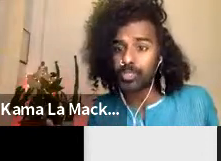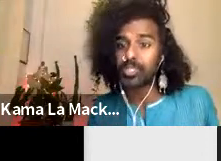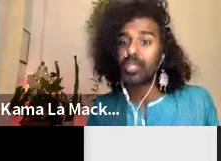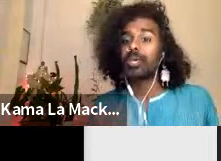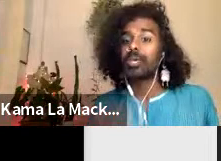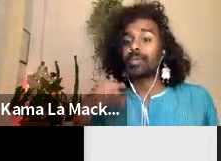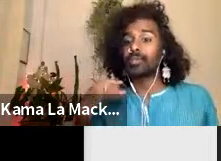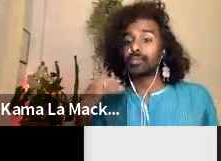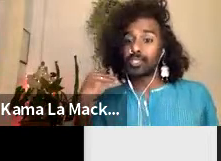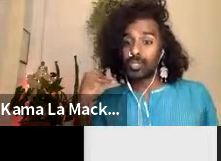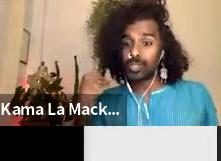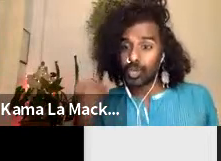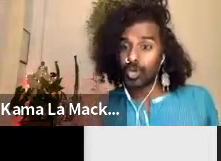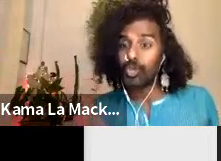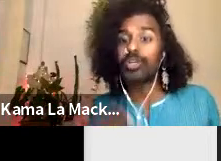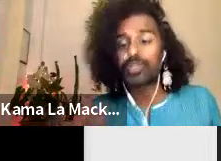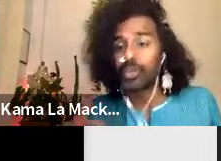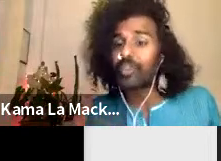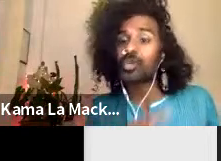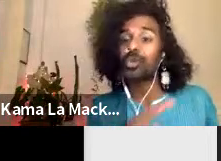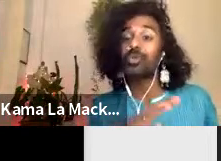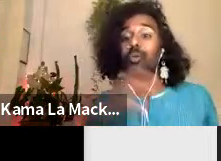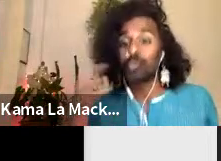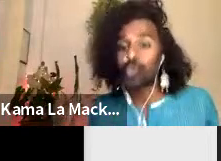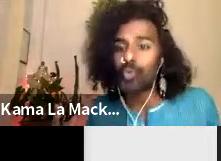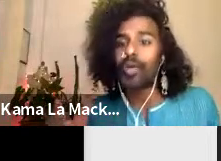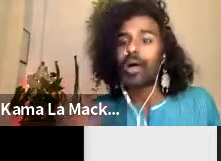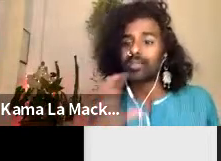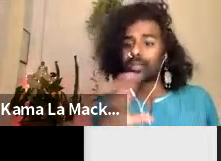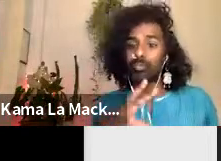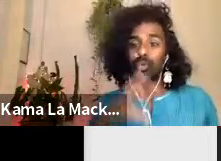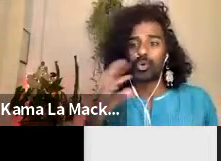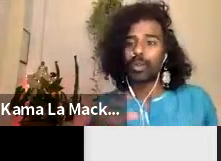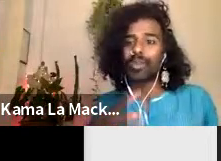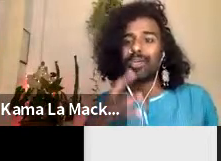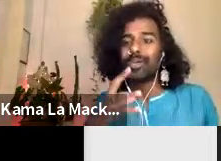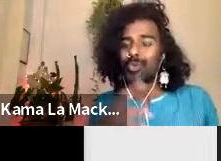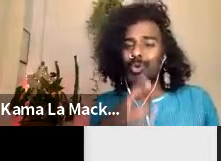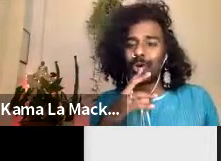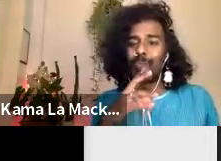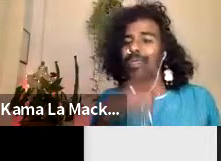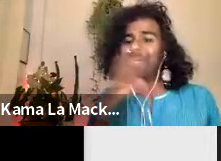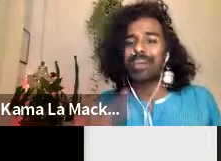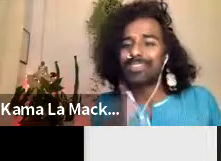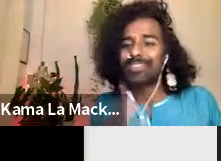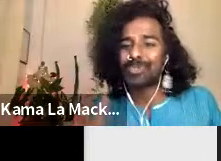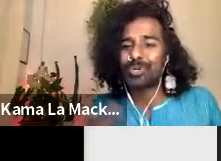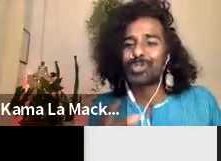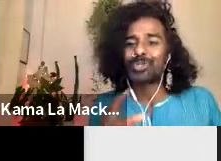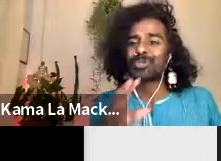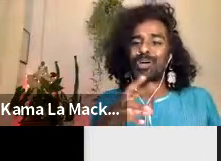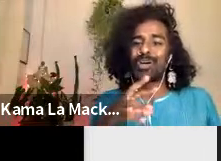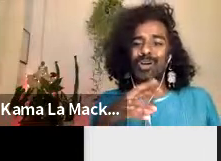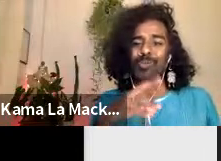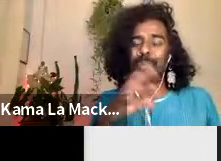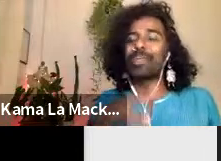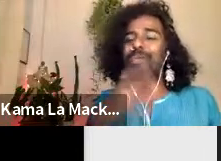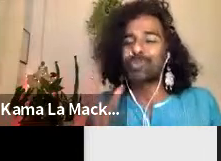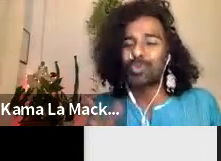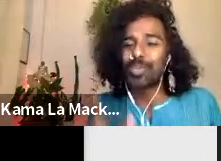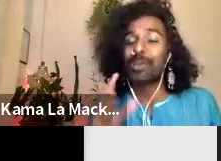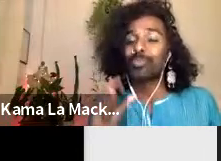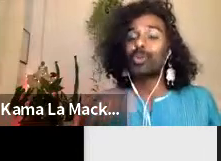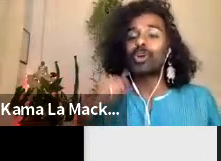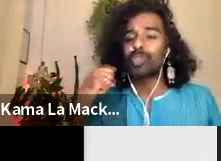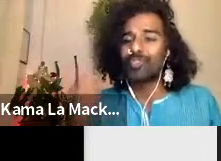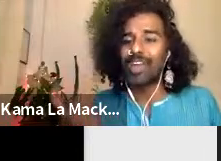the past because the colonial intervention broke that. It broke when, you know, Blair in the introduction, when Blair